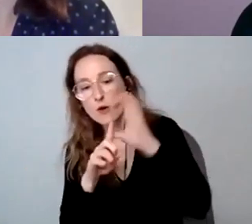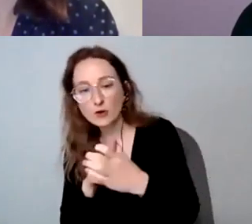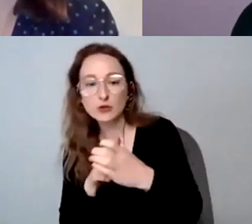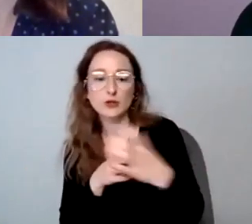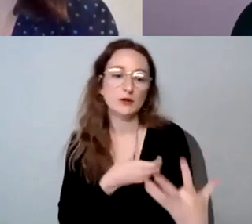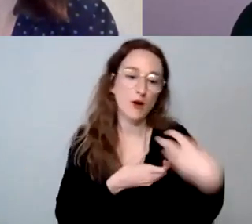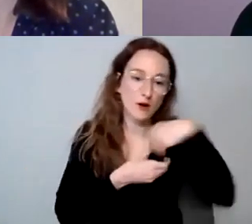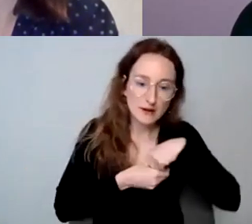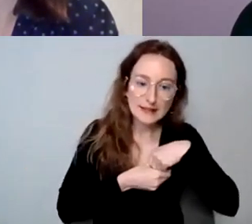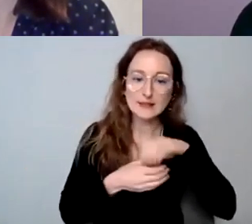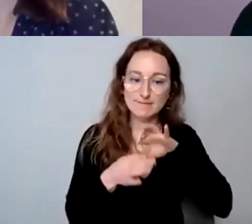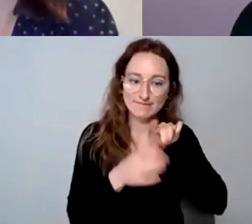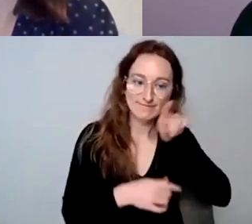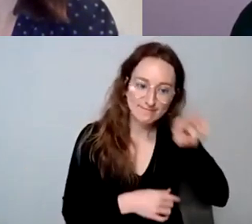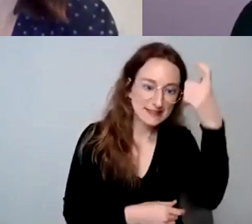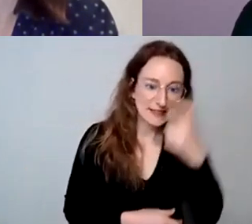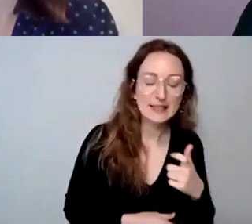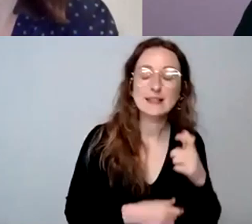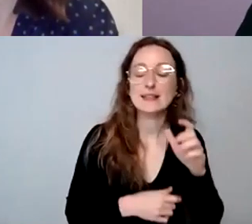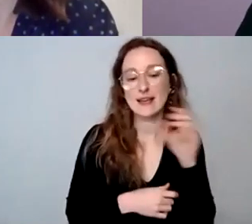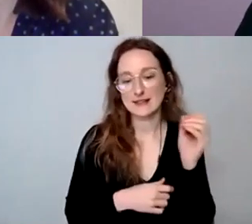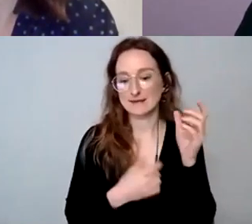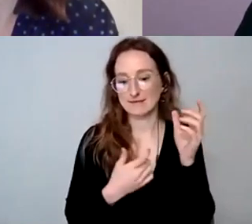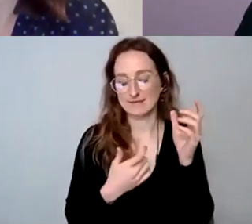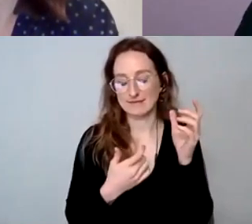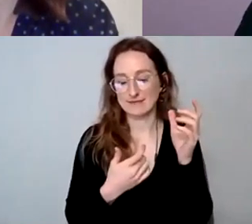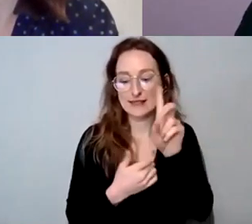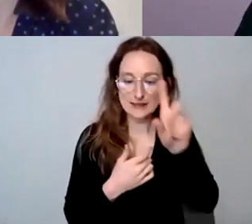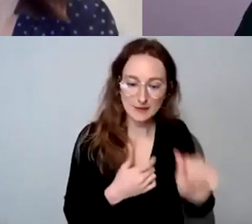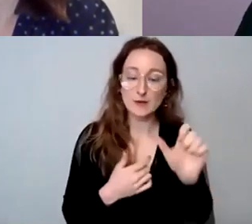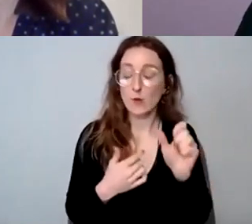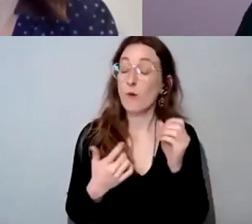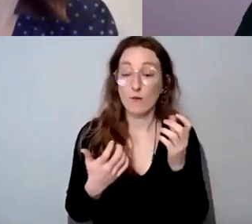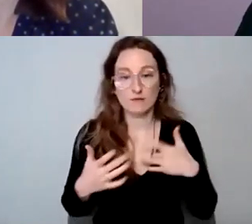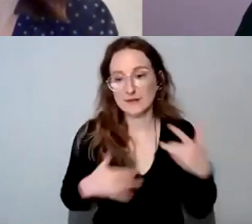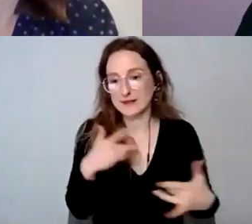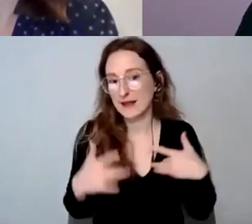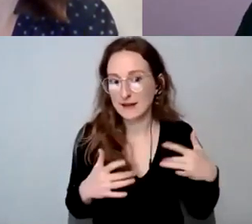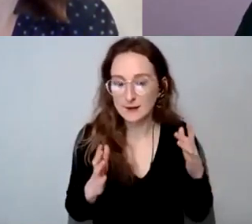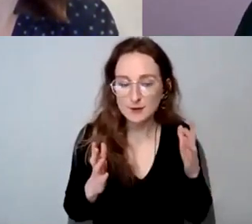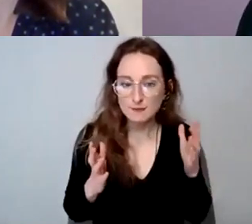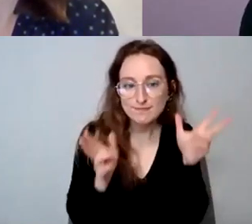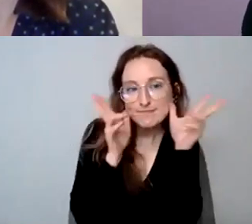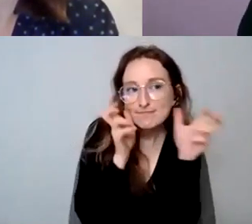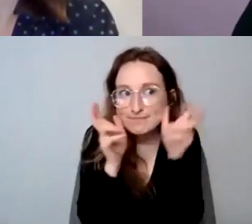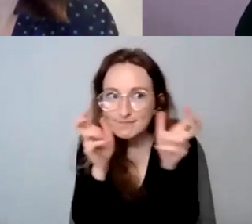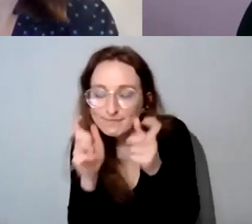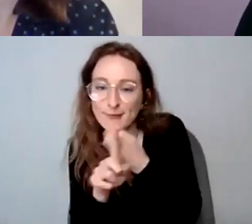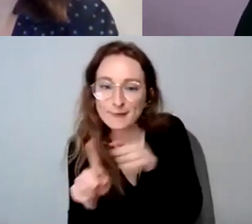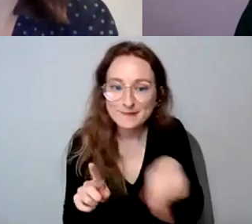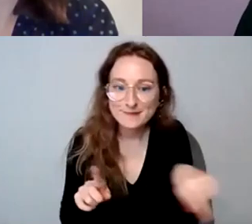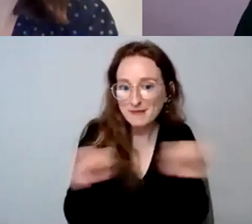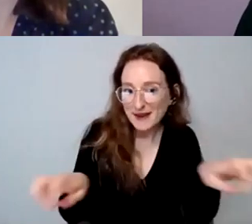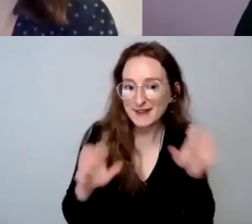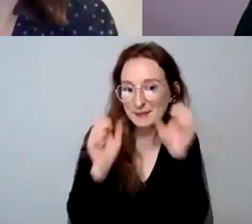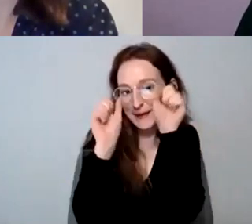disability, so I'm just really happy to be here and just hear from some amazing people. So first off, I'm just starting to introduce our panelists, and they'll